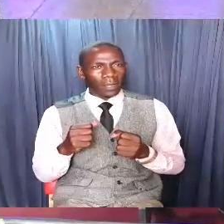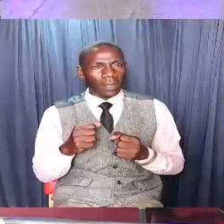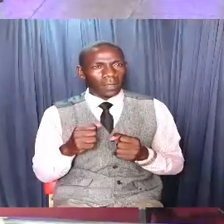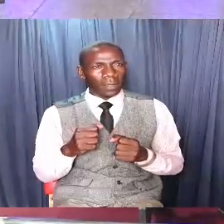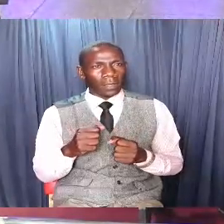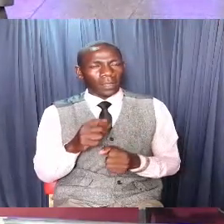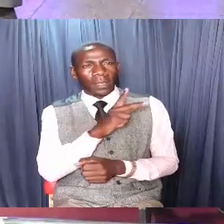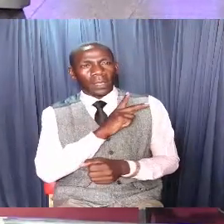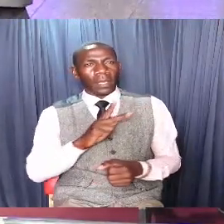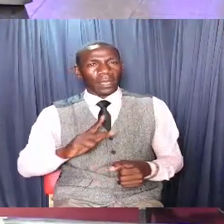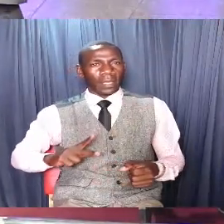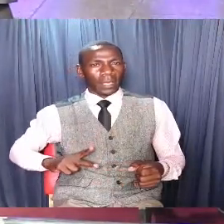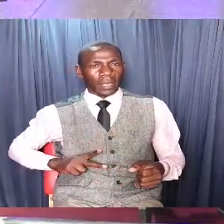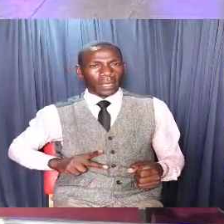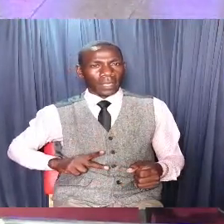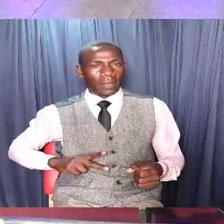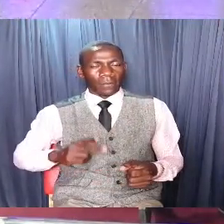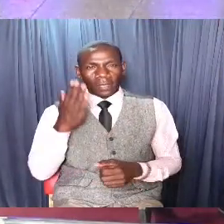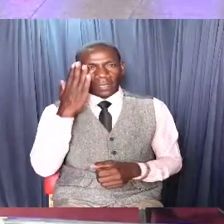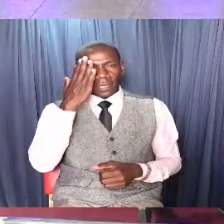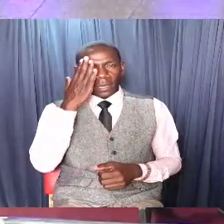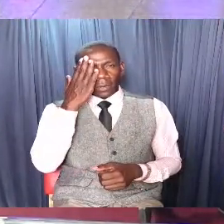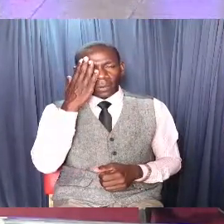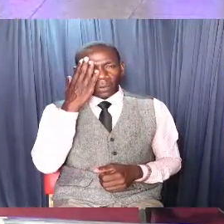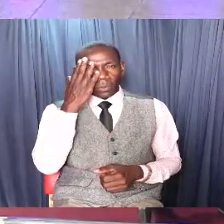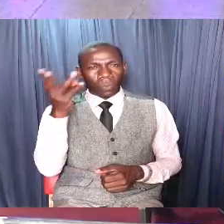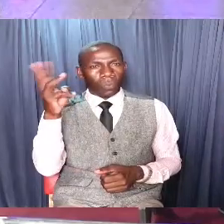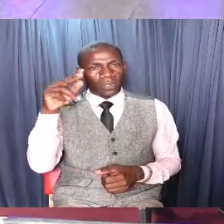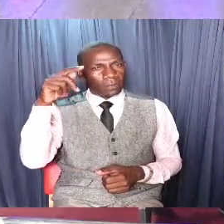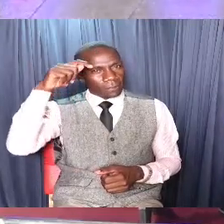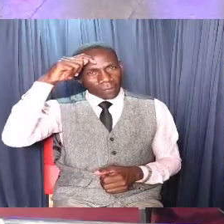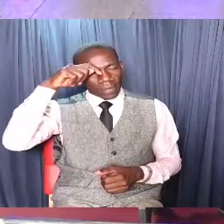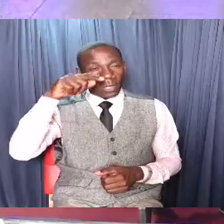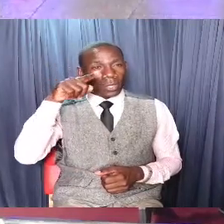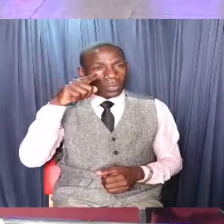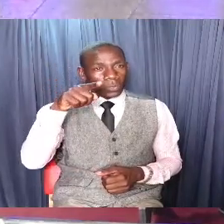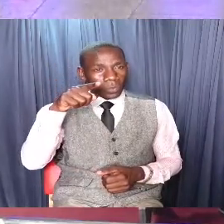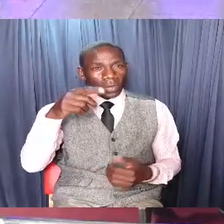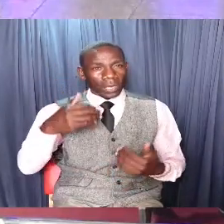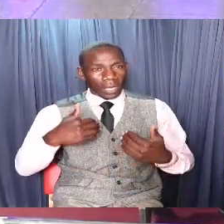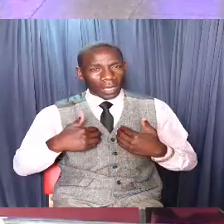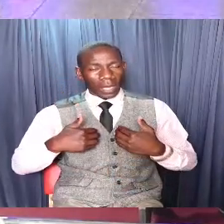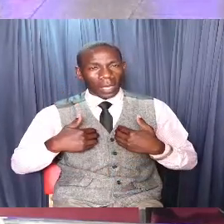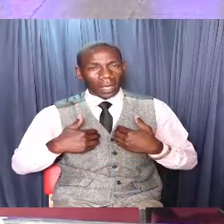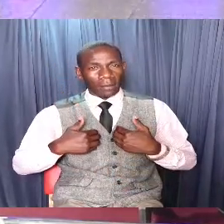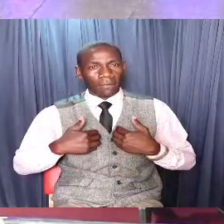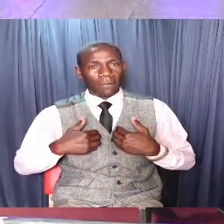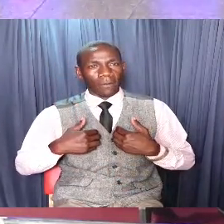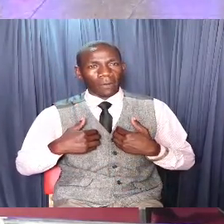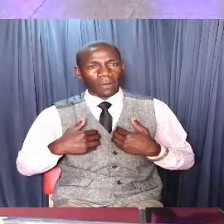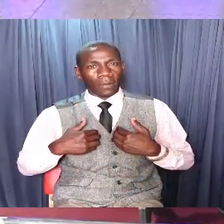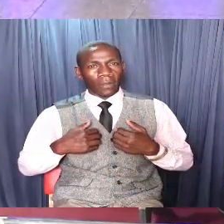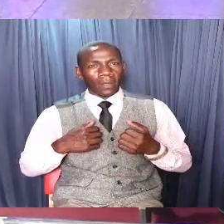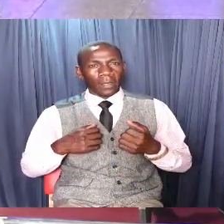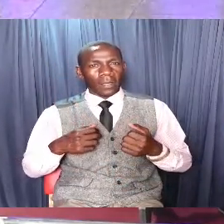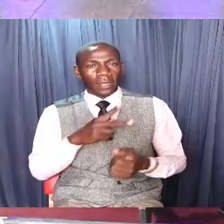huyo mfalme wa Israeli. He was very wise, the king of Israel. Wewe utavaa zile nguo za vita wewe. He told him you'll have the war attire. Utaenda na